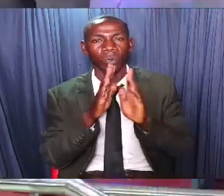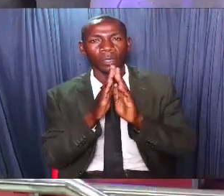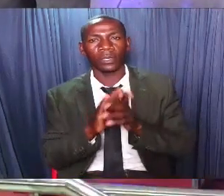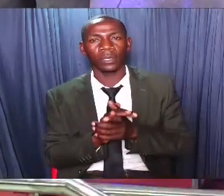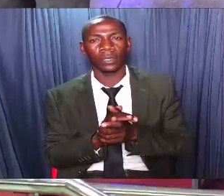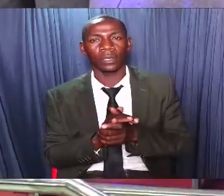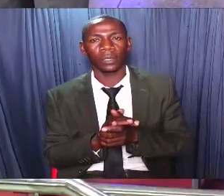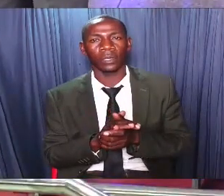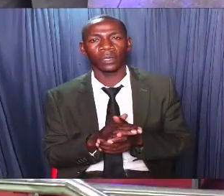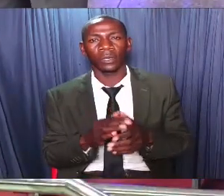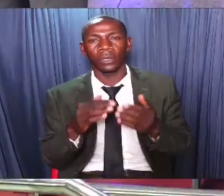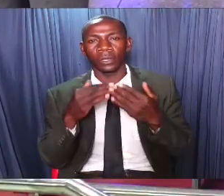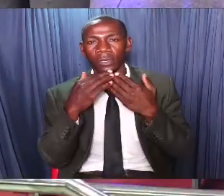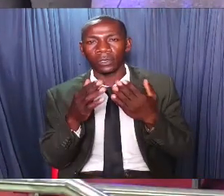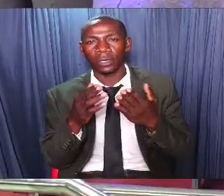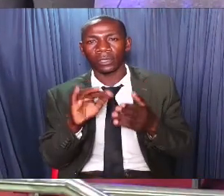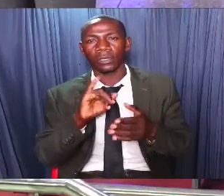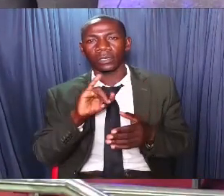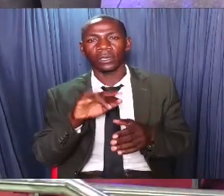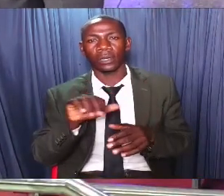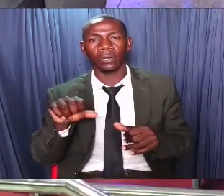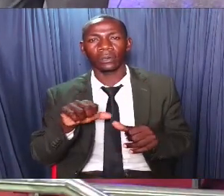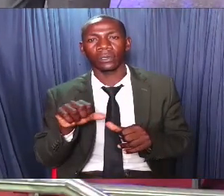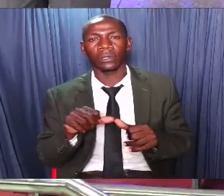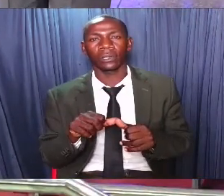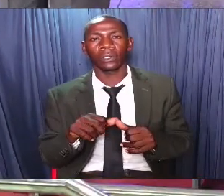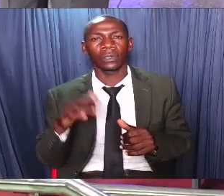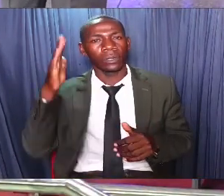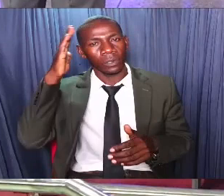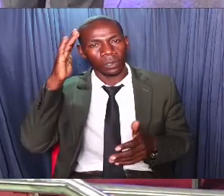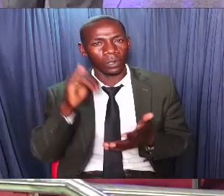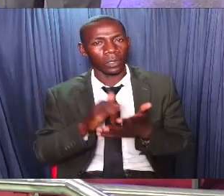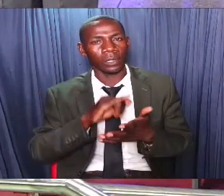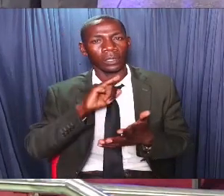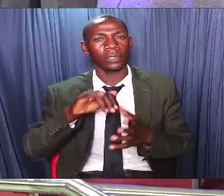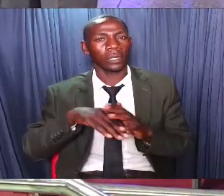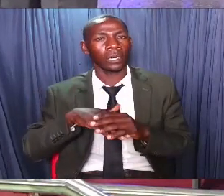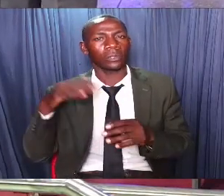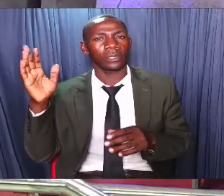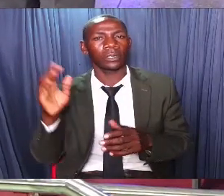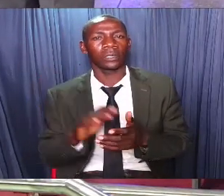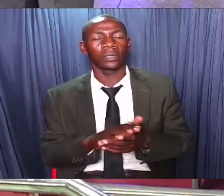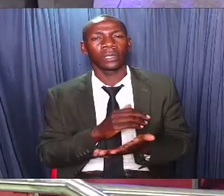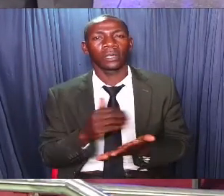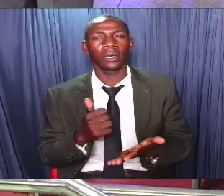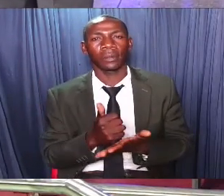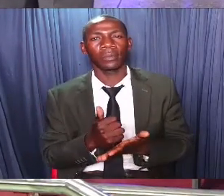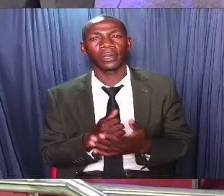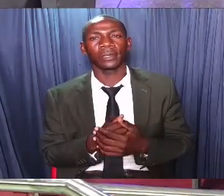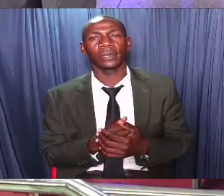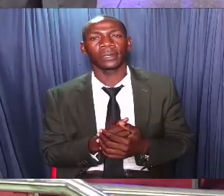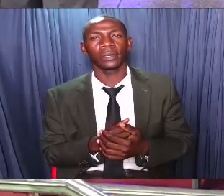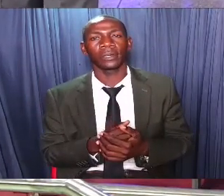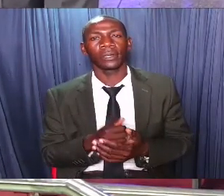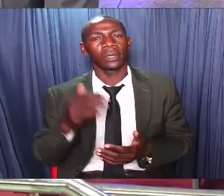prayed. Mlipowaambia yuko tu. When I told you she's just somewhere. Mlijua yuko nje. You knew she has traveled out. Amen. Amen.